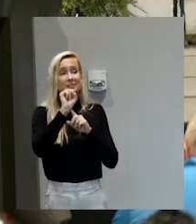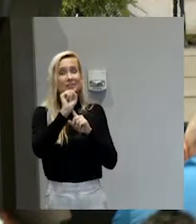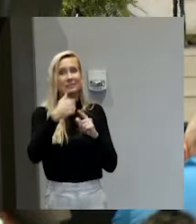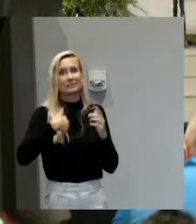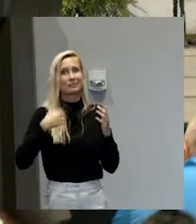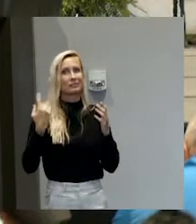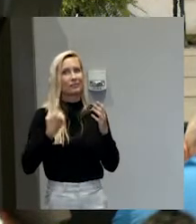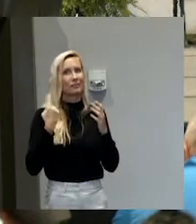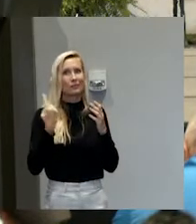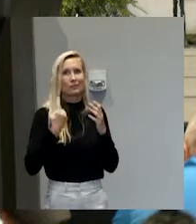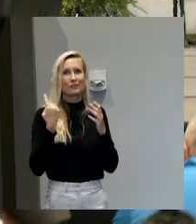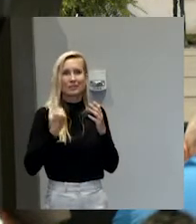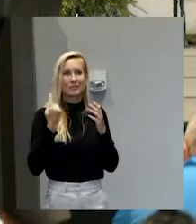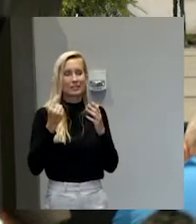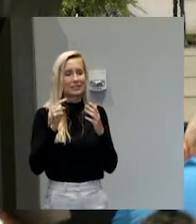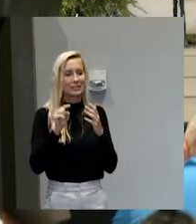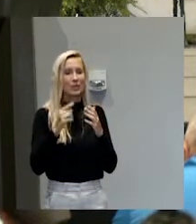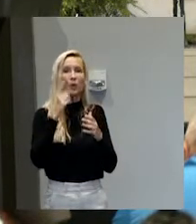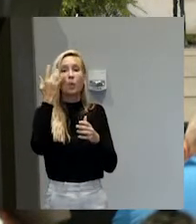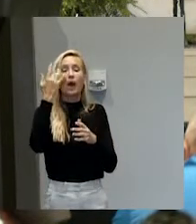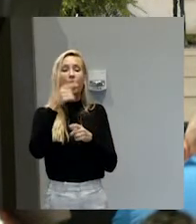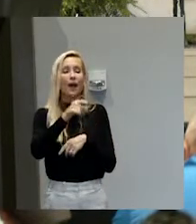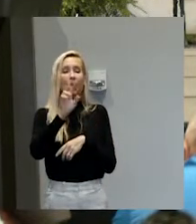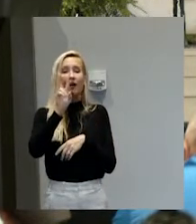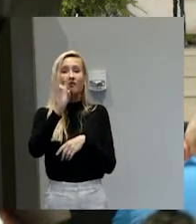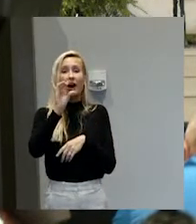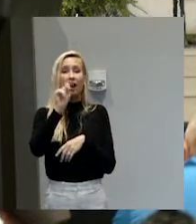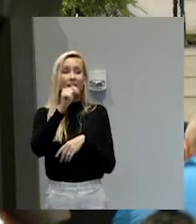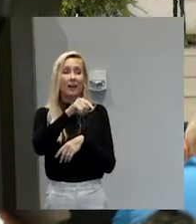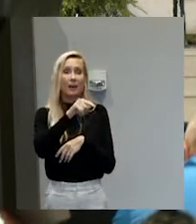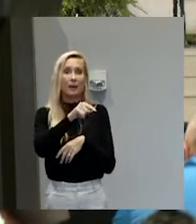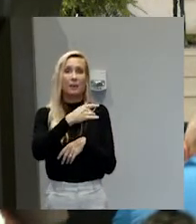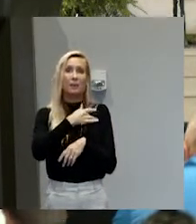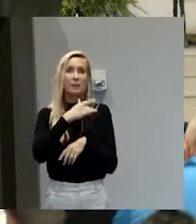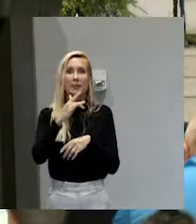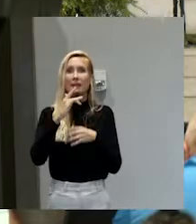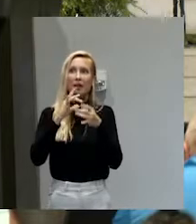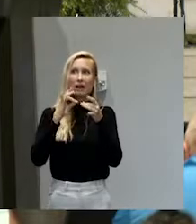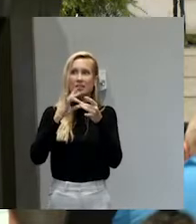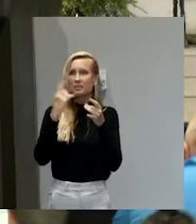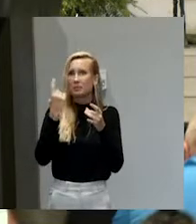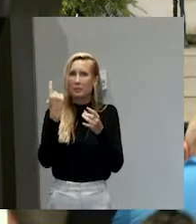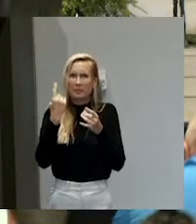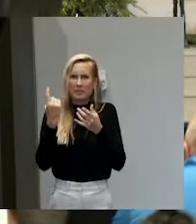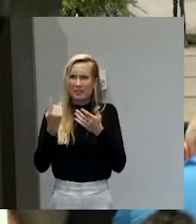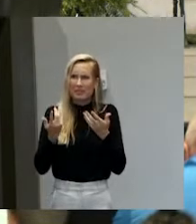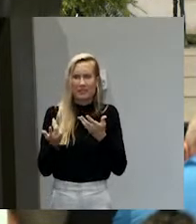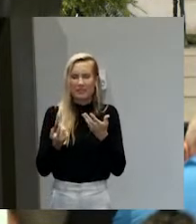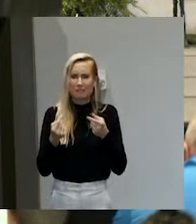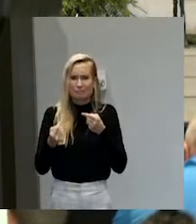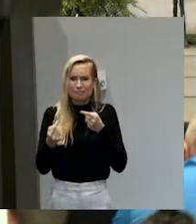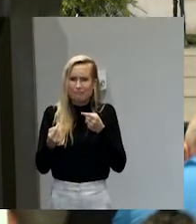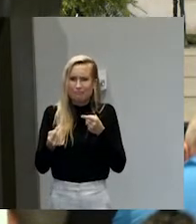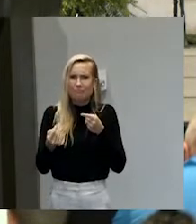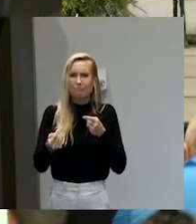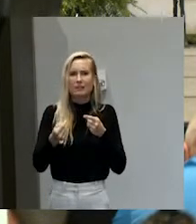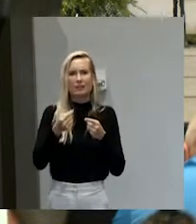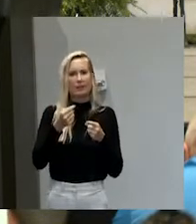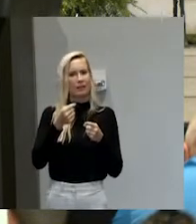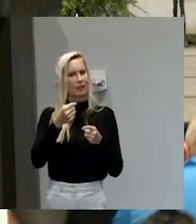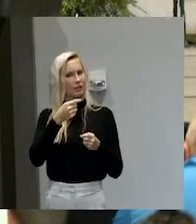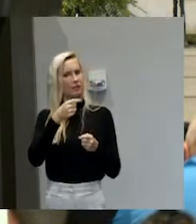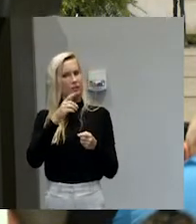Violet basically kicks him out of the picture, he says, I'm coming back, baby. I'm coming back again and again. It's I'll be back. Yeah, I'll